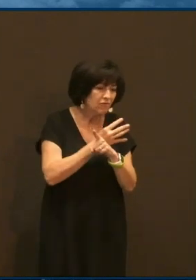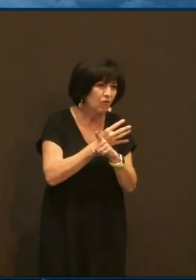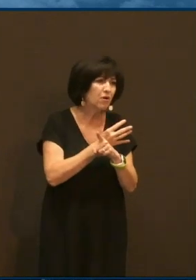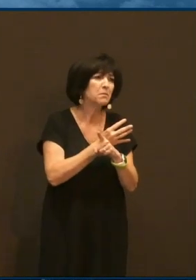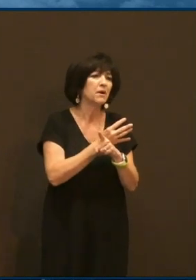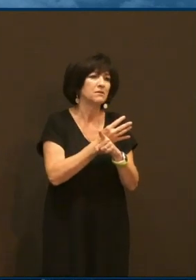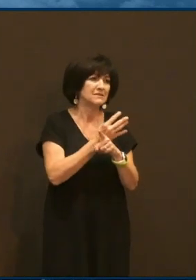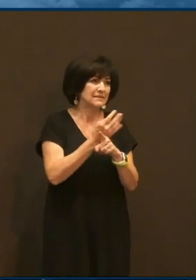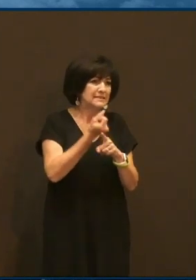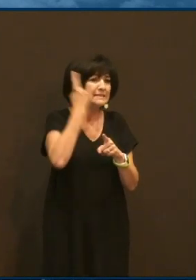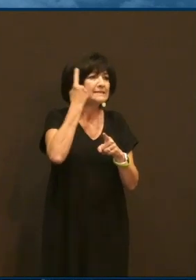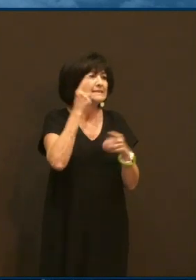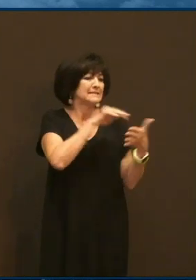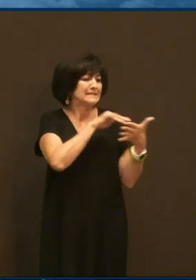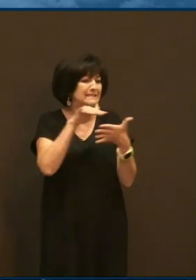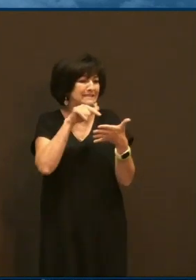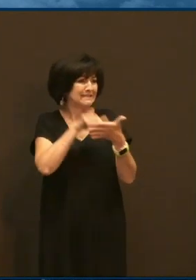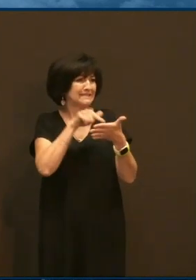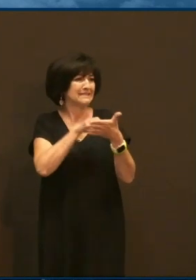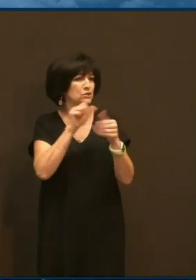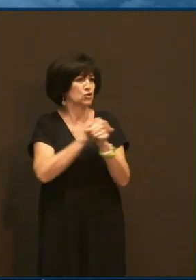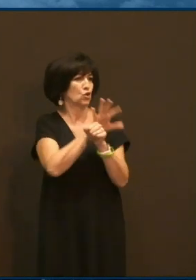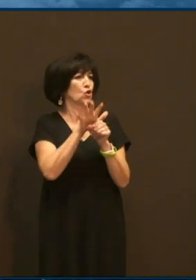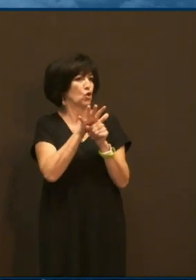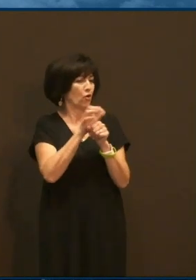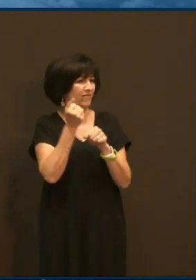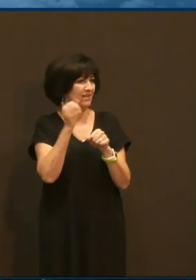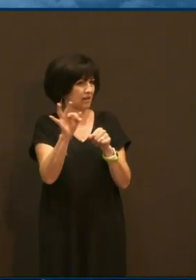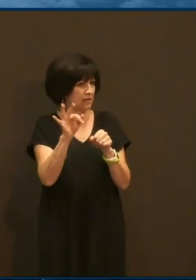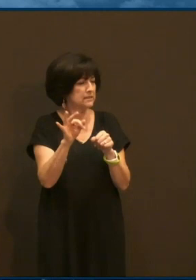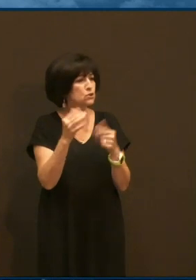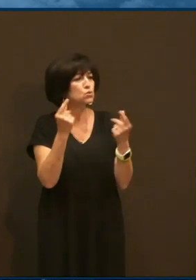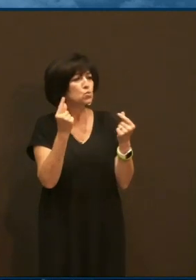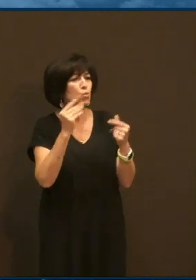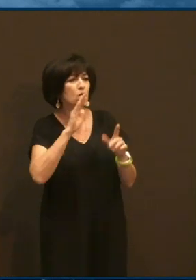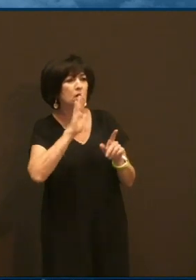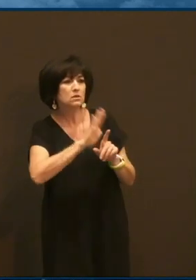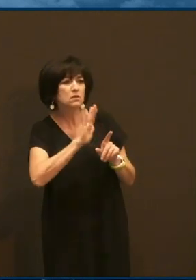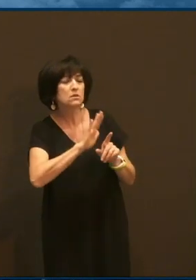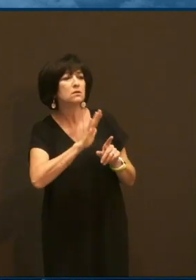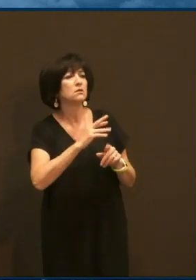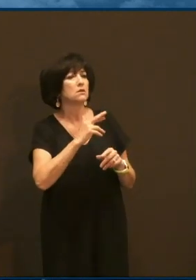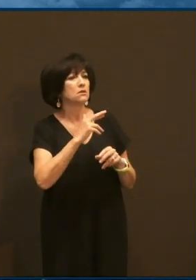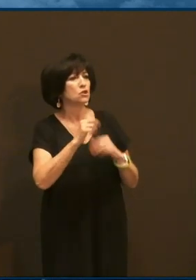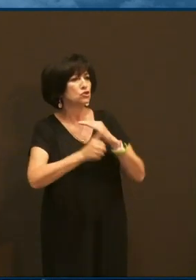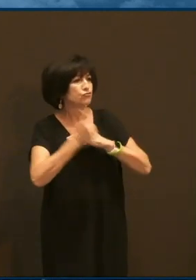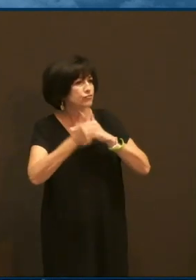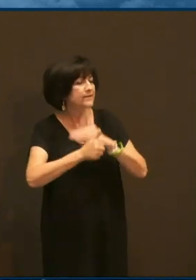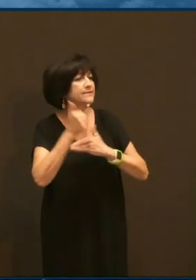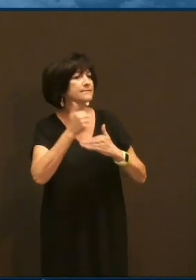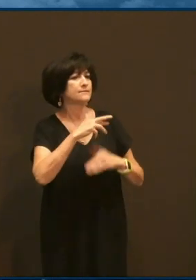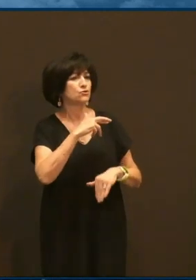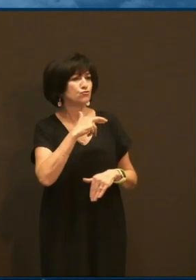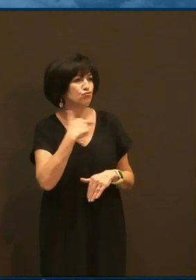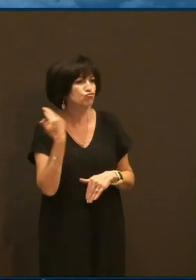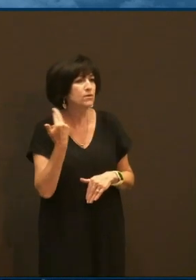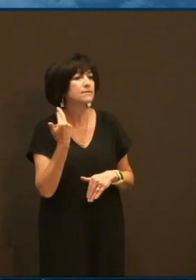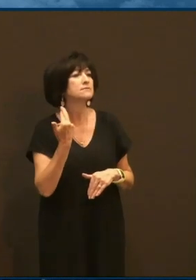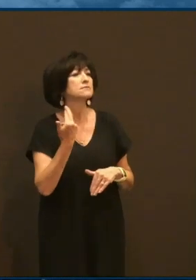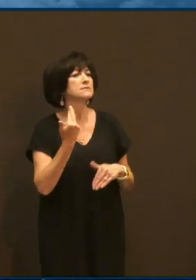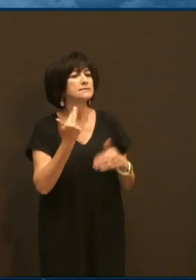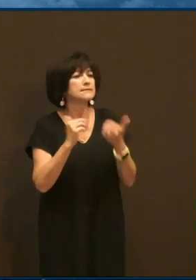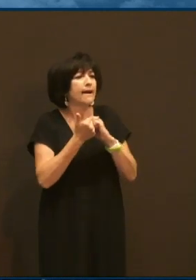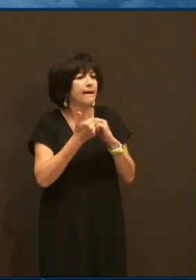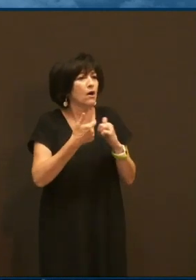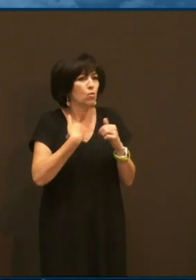and its challenges, who's most at risk and what we need to focus on. And these professionals that are part of each of the